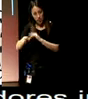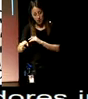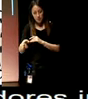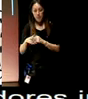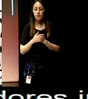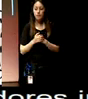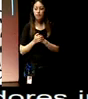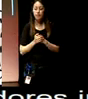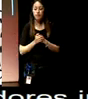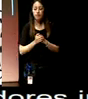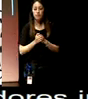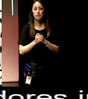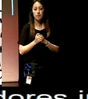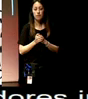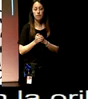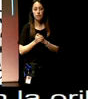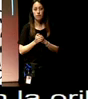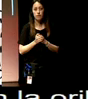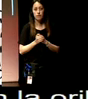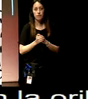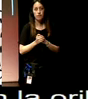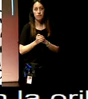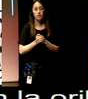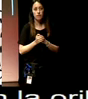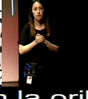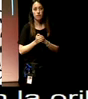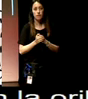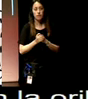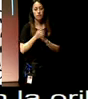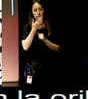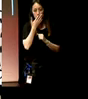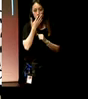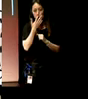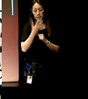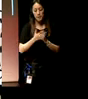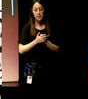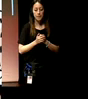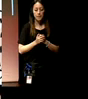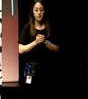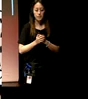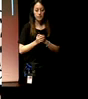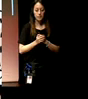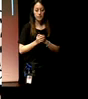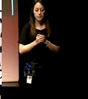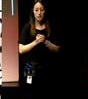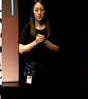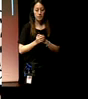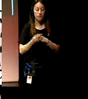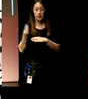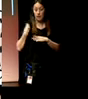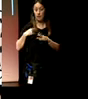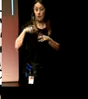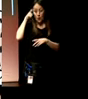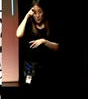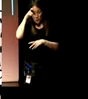this village. Actually, the village was from the village of St. Peter. The village of St. Peter,